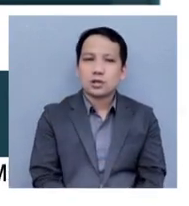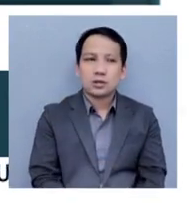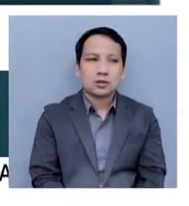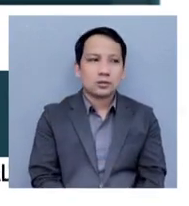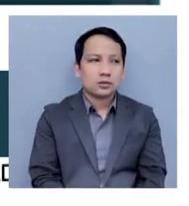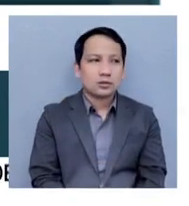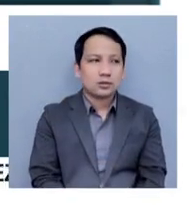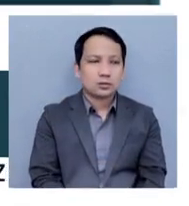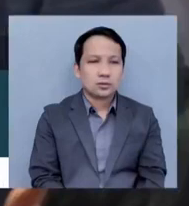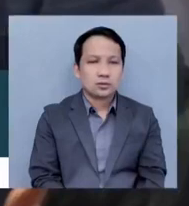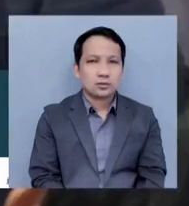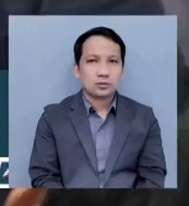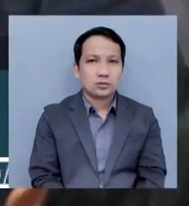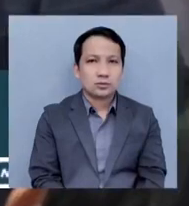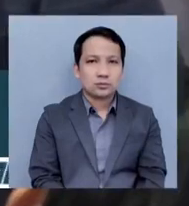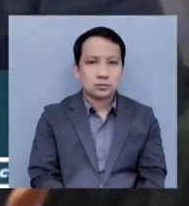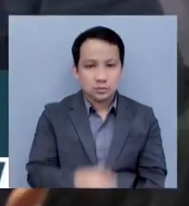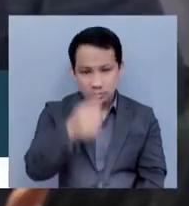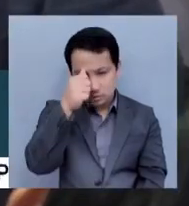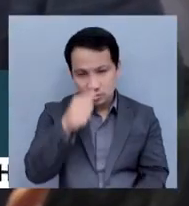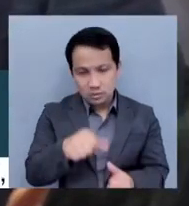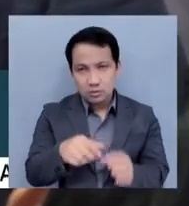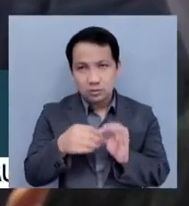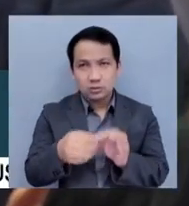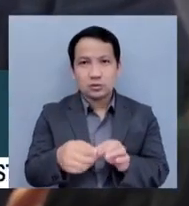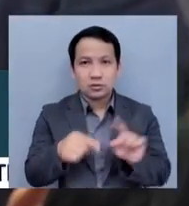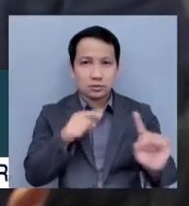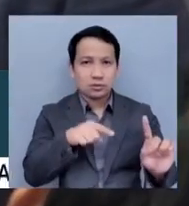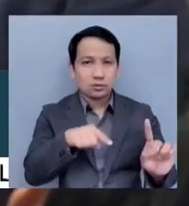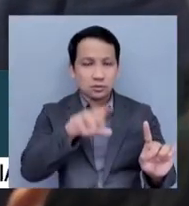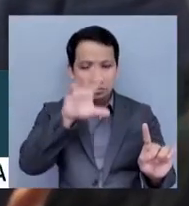You must remember, Stanley, na if you are the